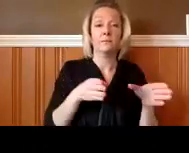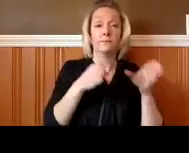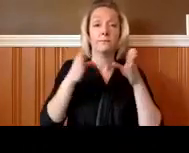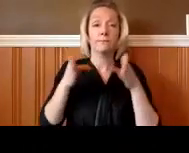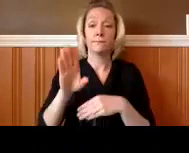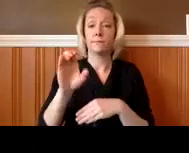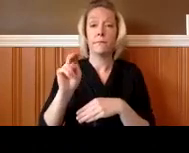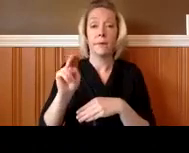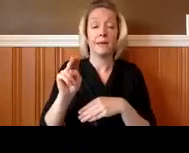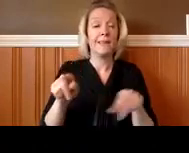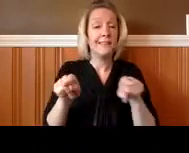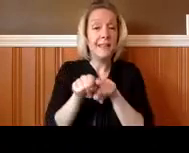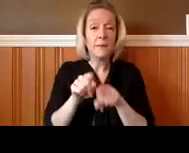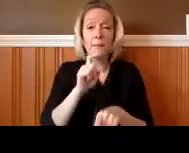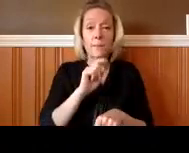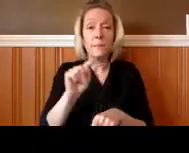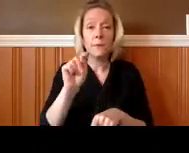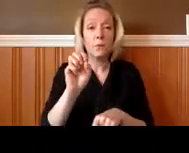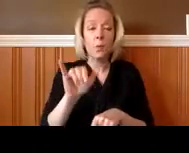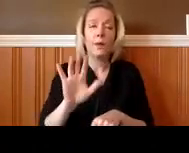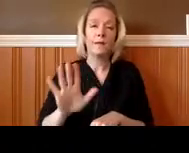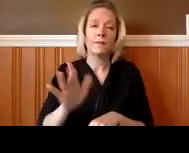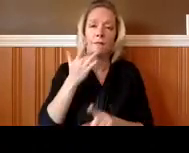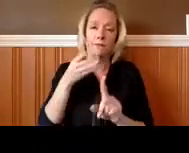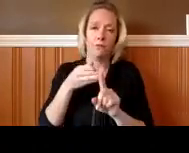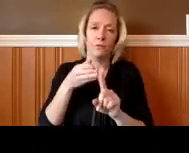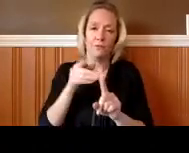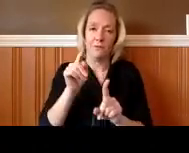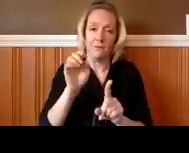with that same toy, his favorite toy.